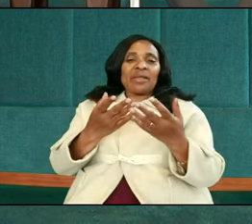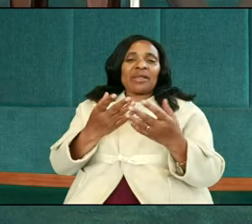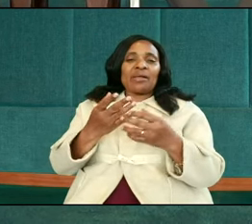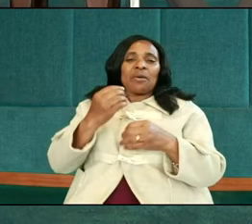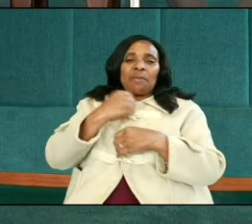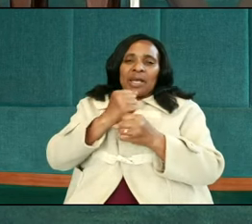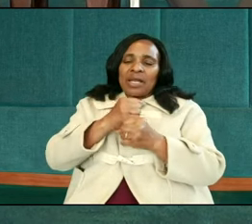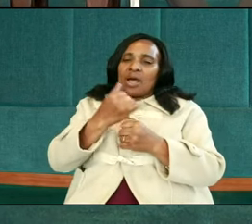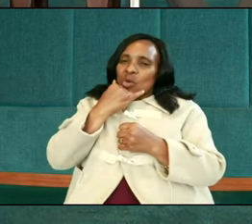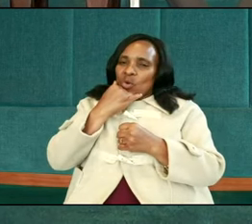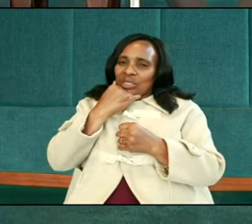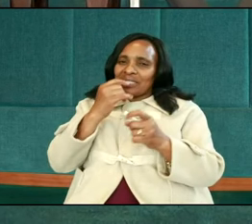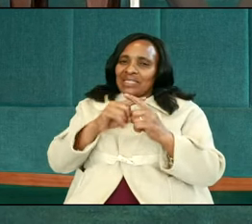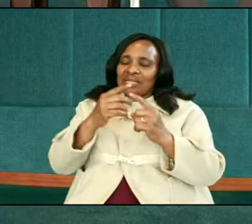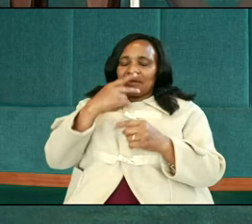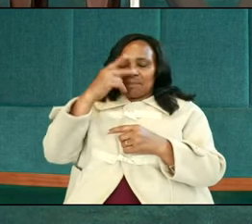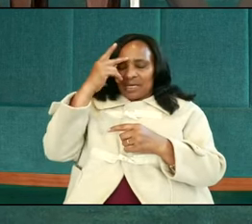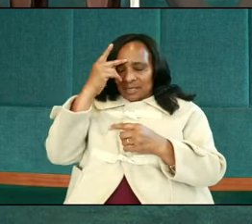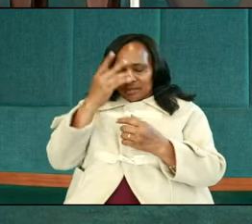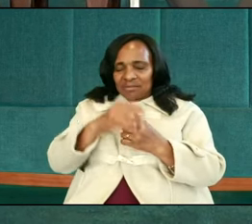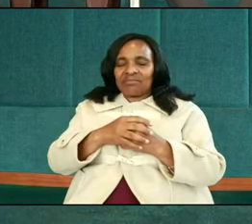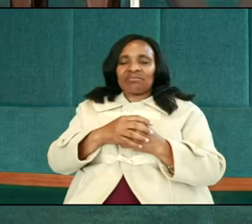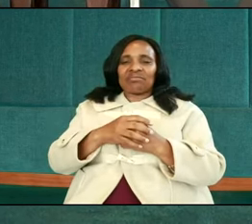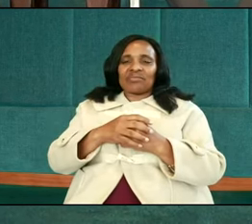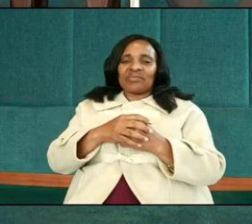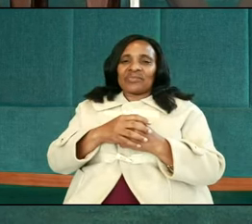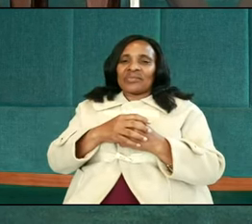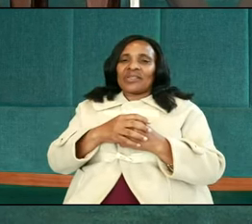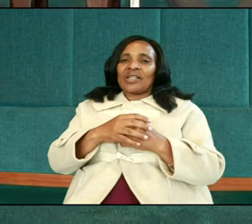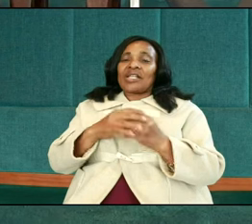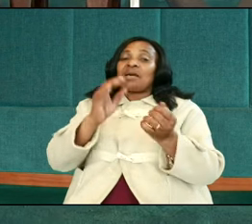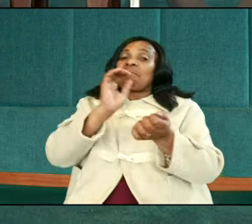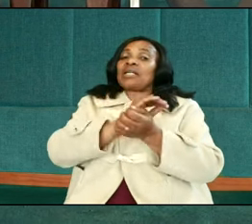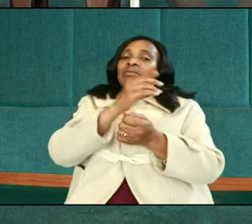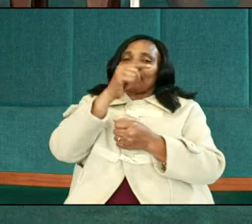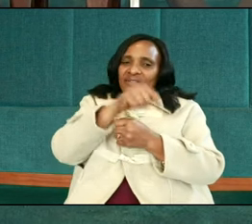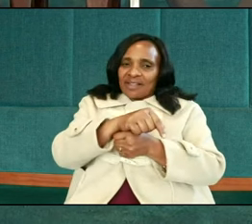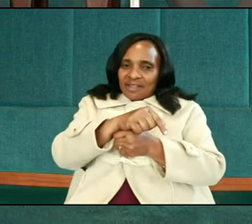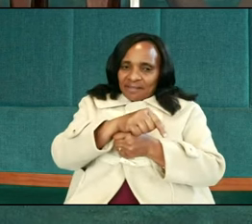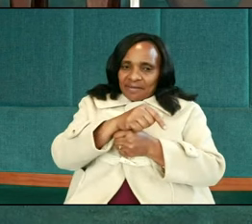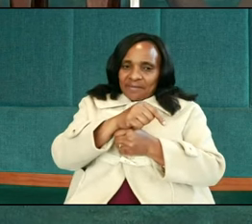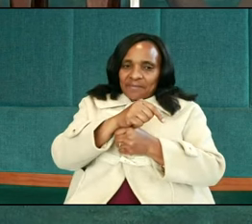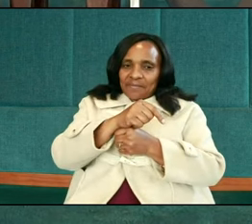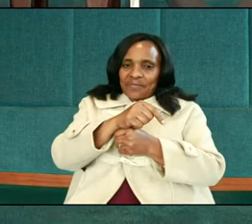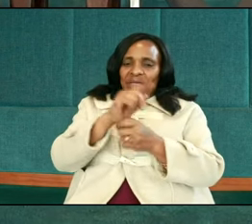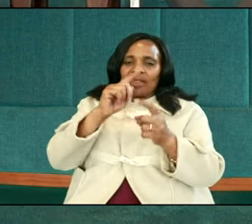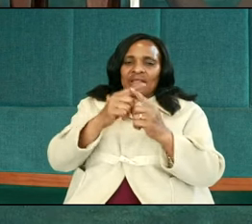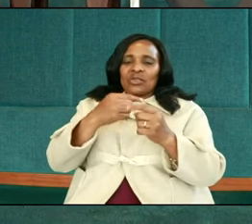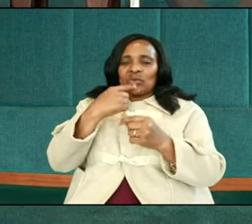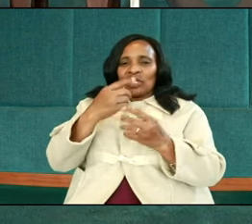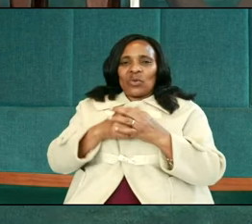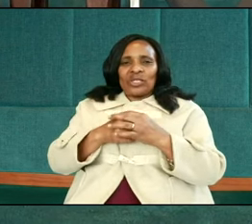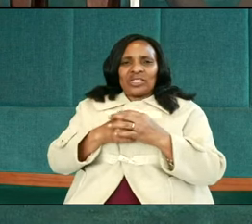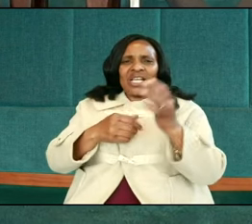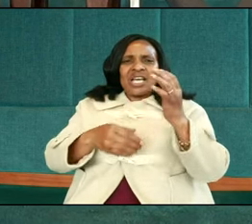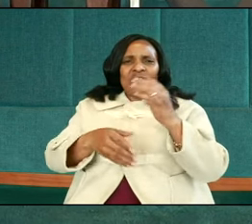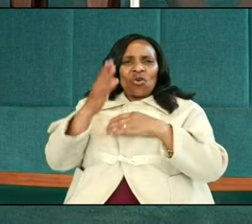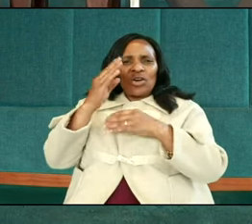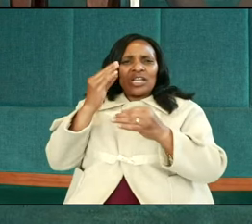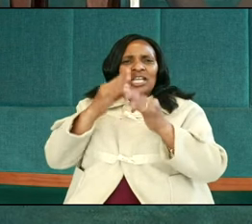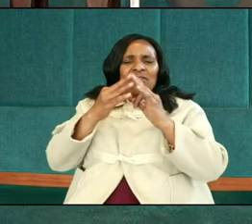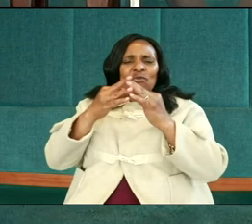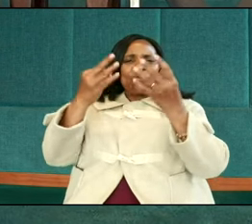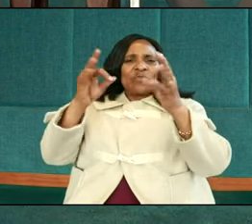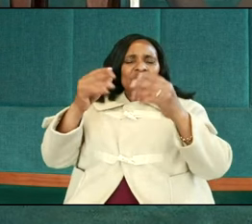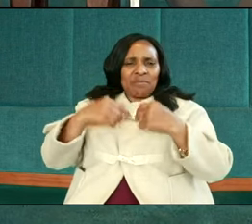mistake. Then your parents, okay, the consequences of the mistake, basically. Then you go like, God, if you free me